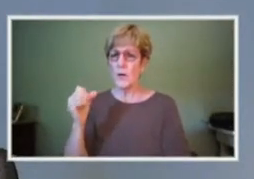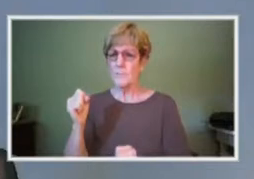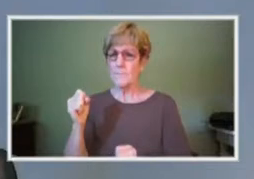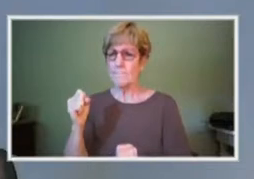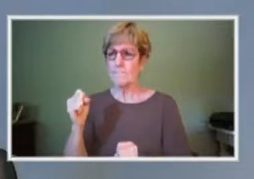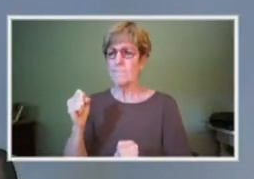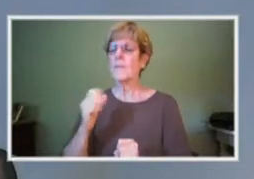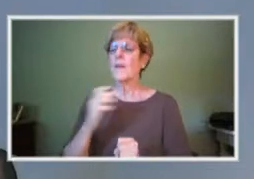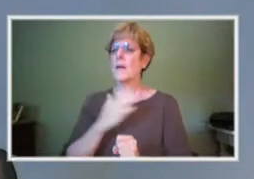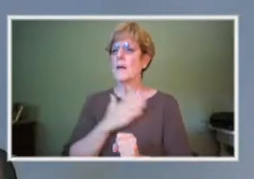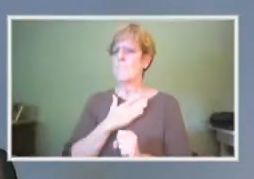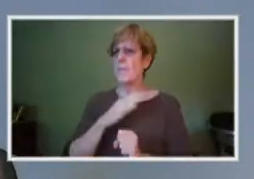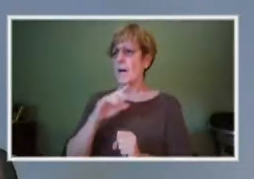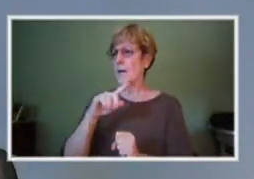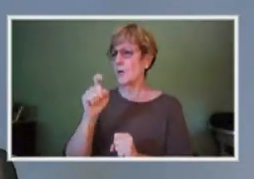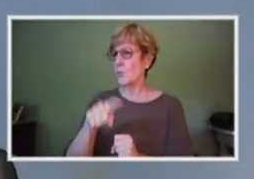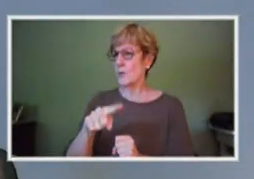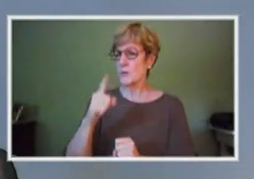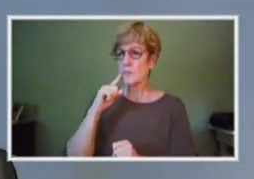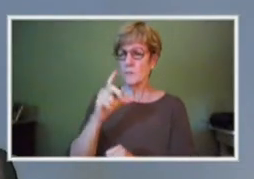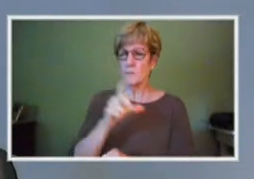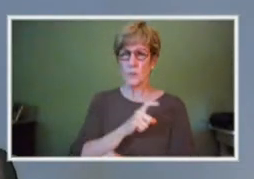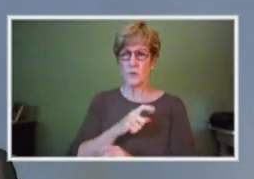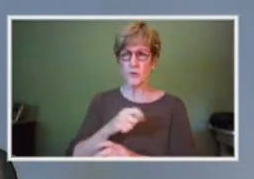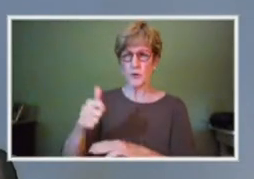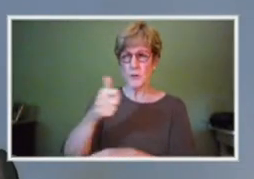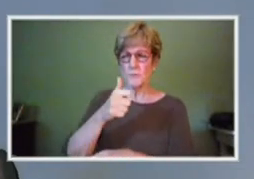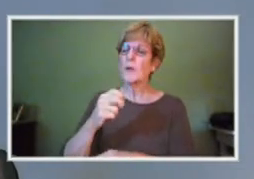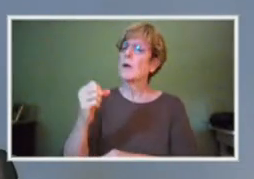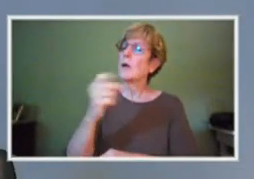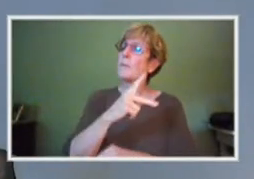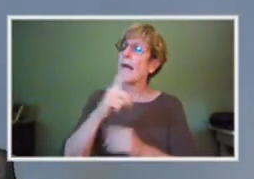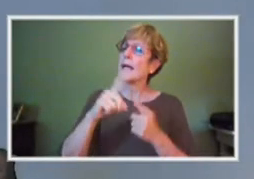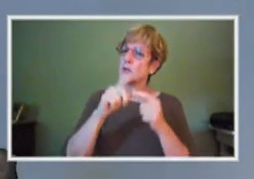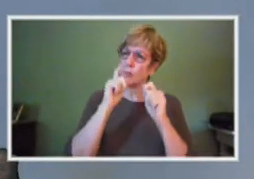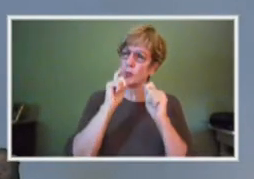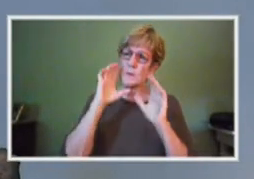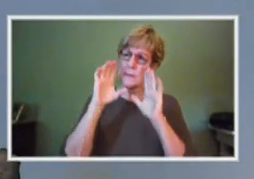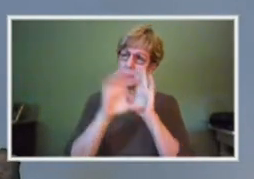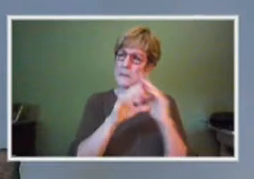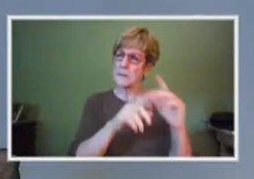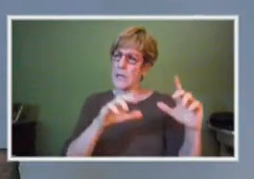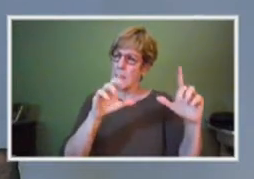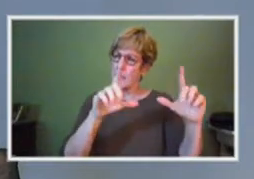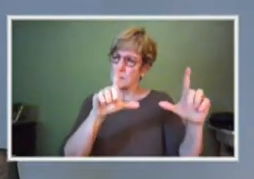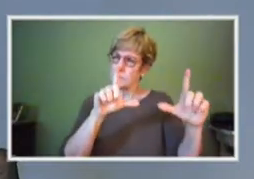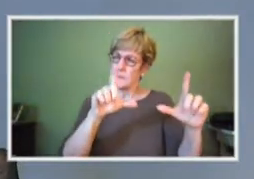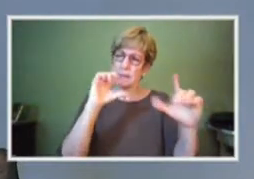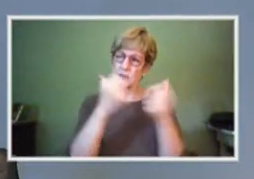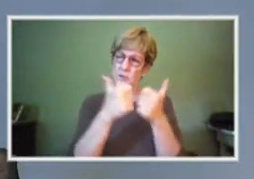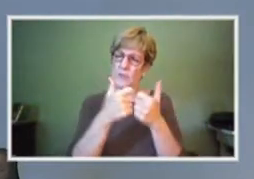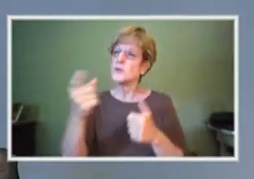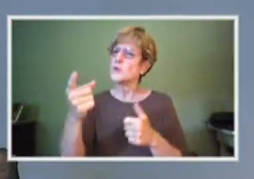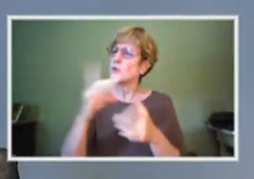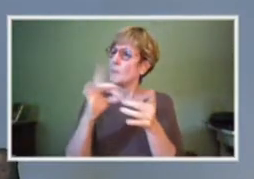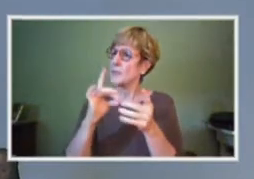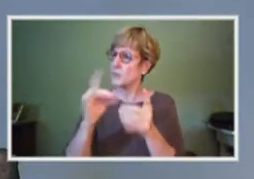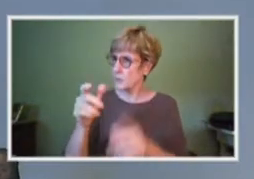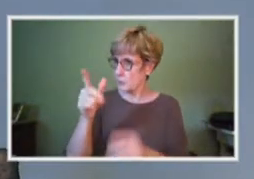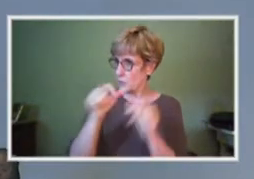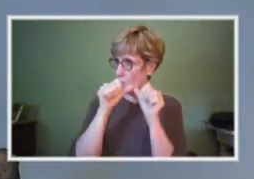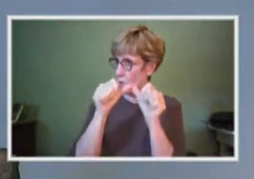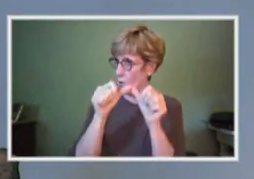my question is for Chief. Going back to the slide where you have challenges, you mentioned about your ongoing work